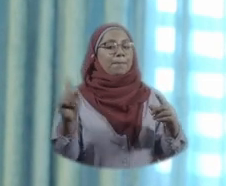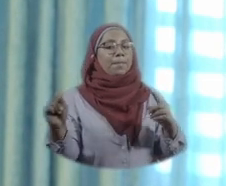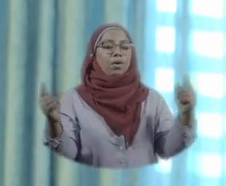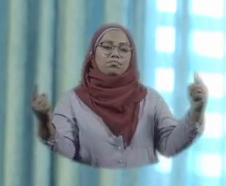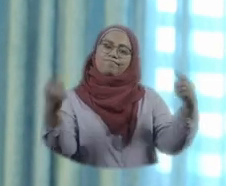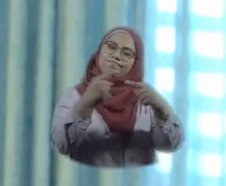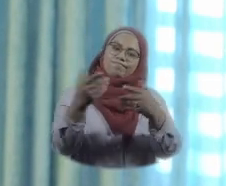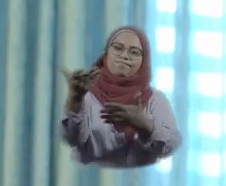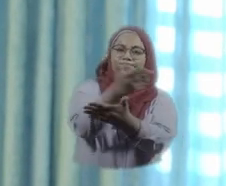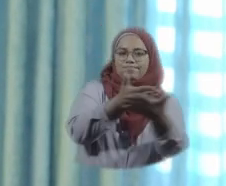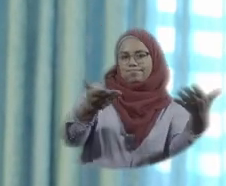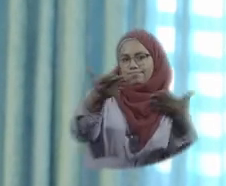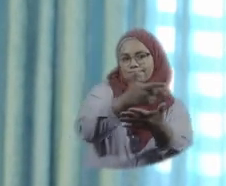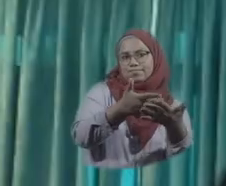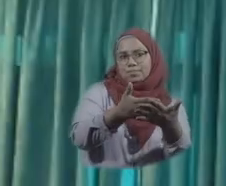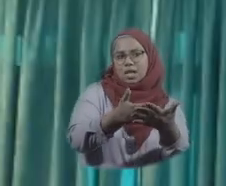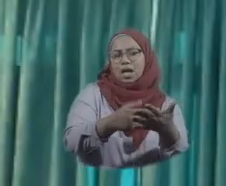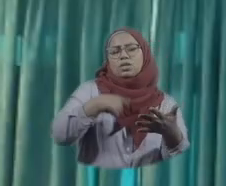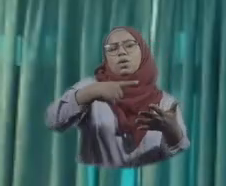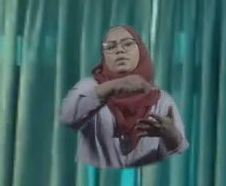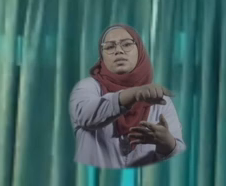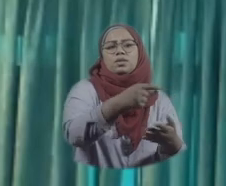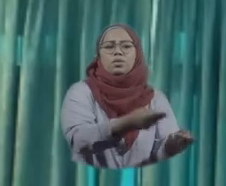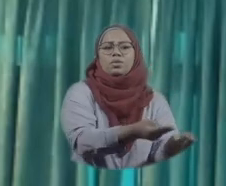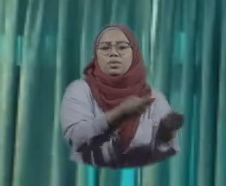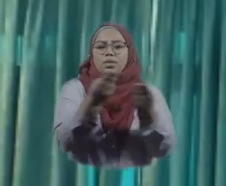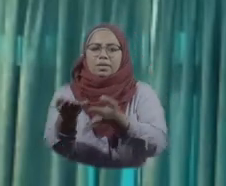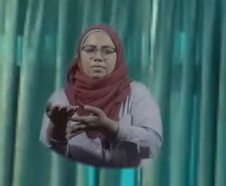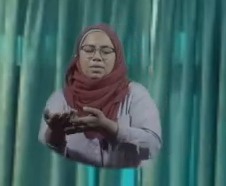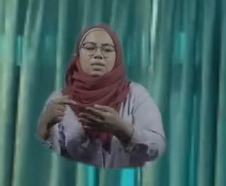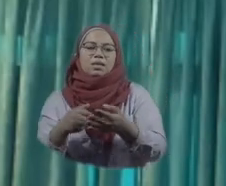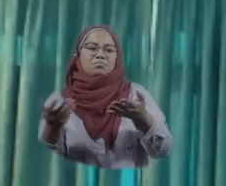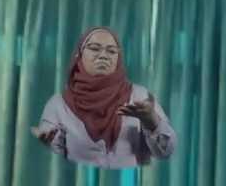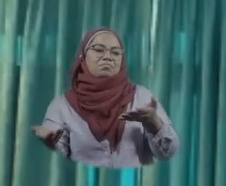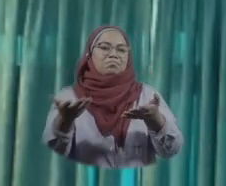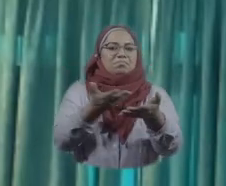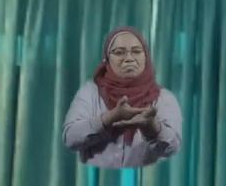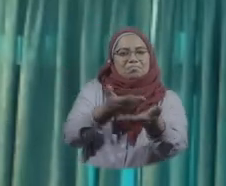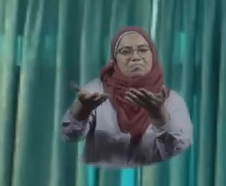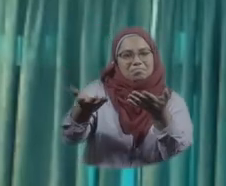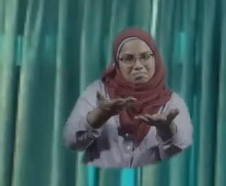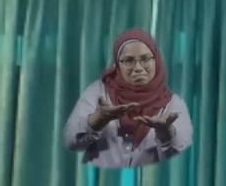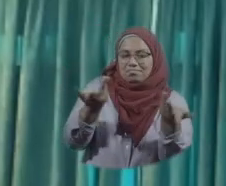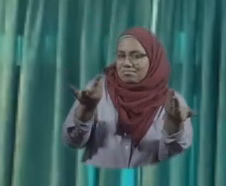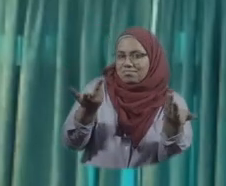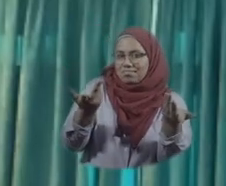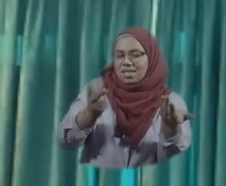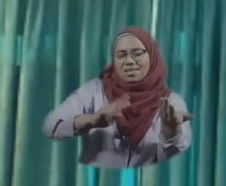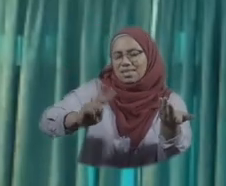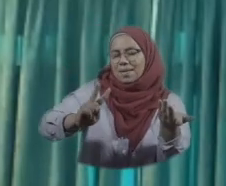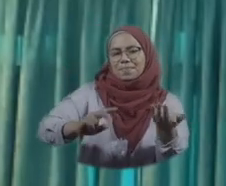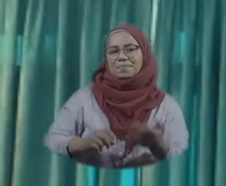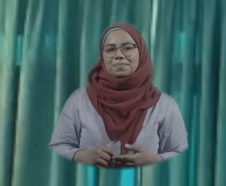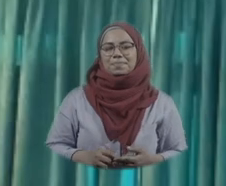because networking goes both ways. Yeah, it's not just you getting a benefit of a situation, someone